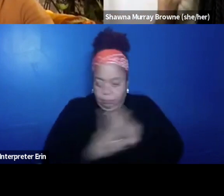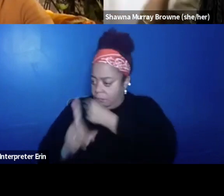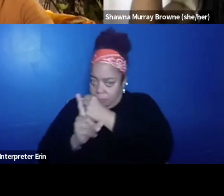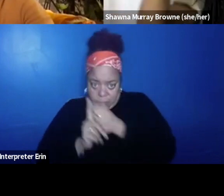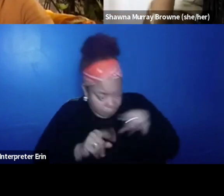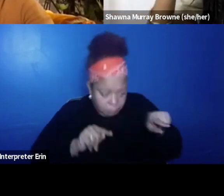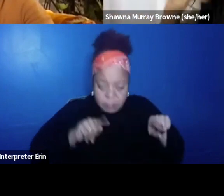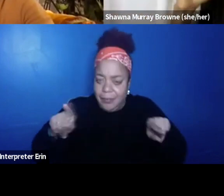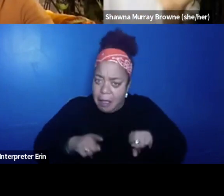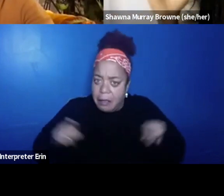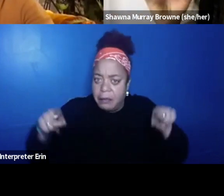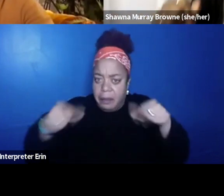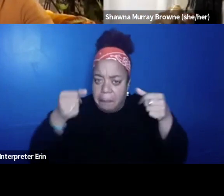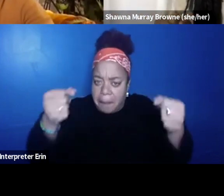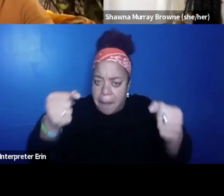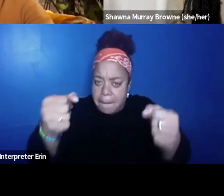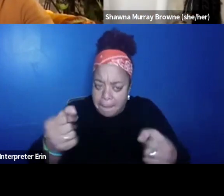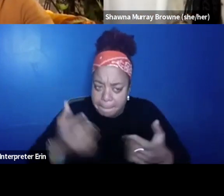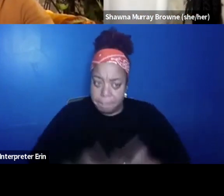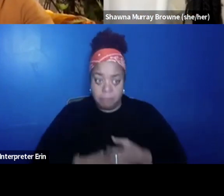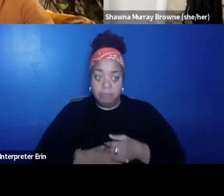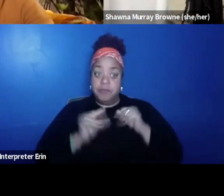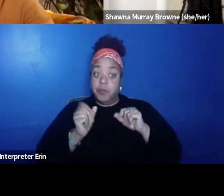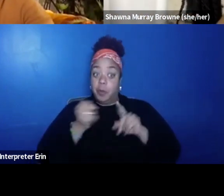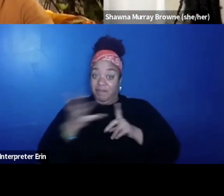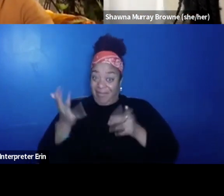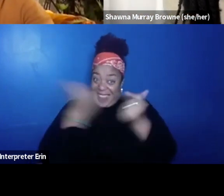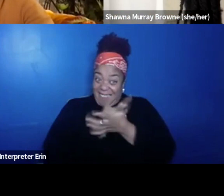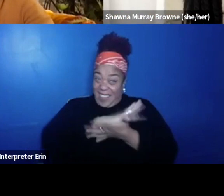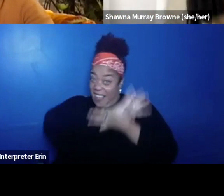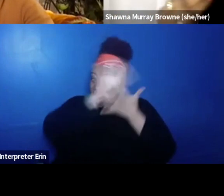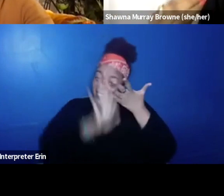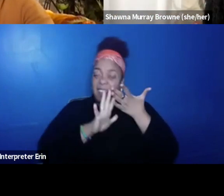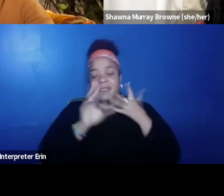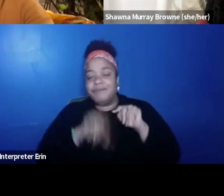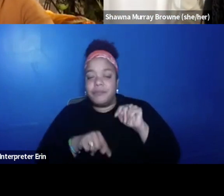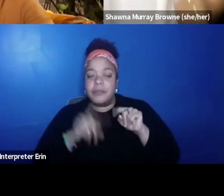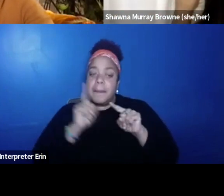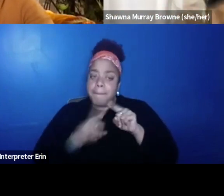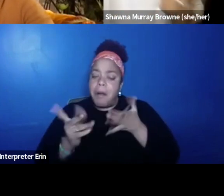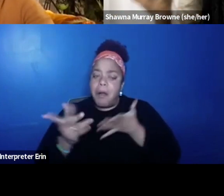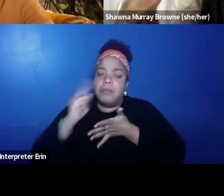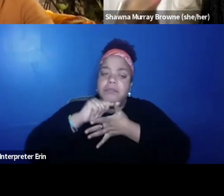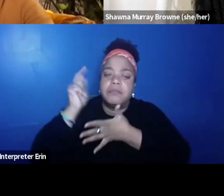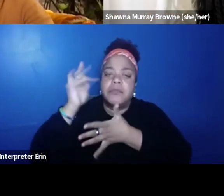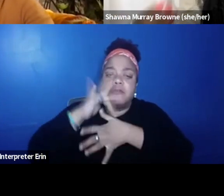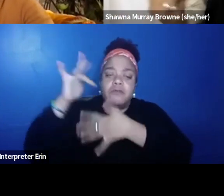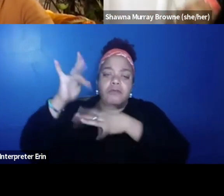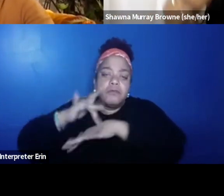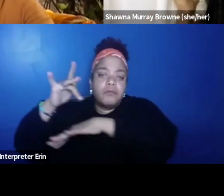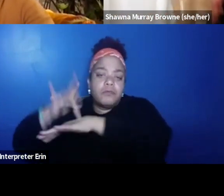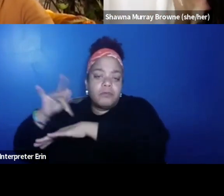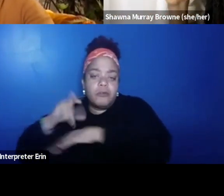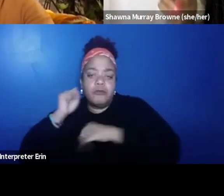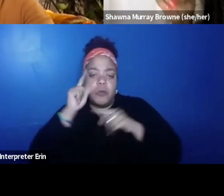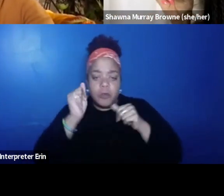all right, but I'm labeling it out so folks can have the eyes to see. Number 3, insurance. The decision